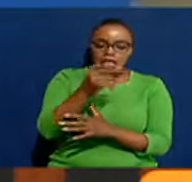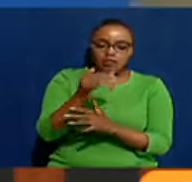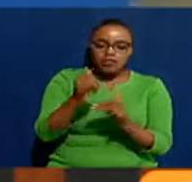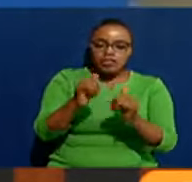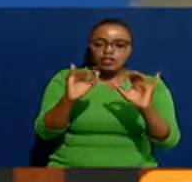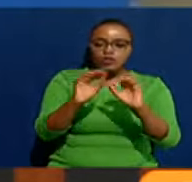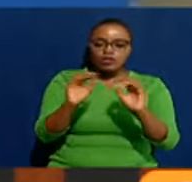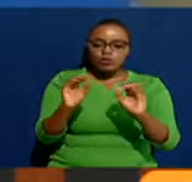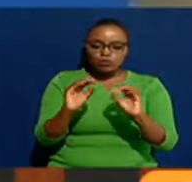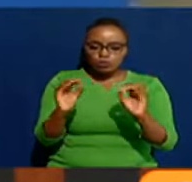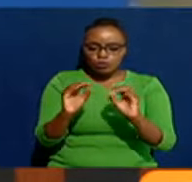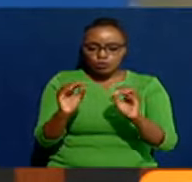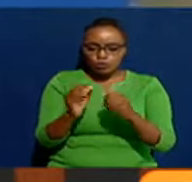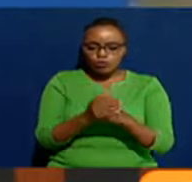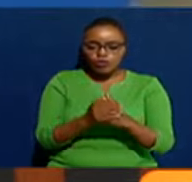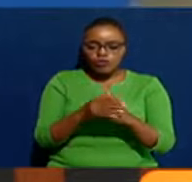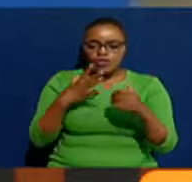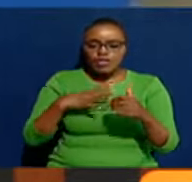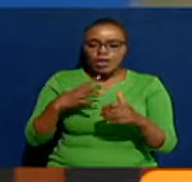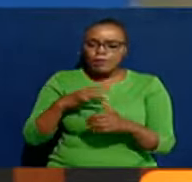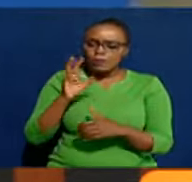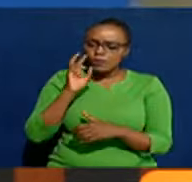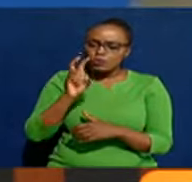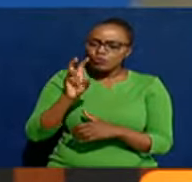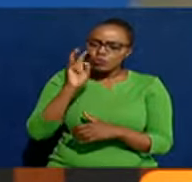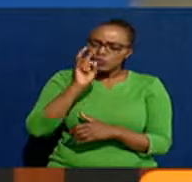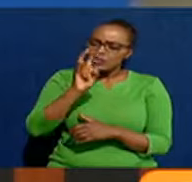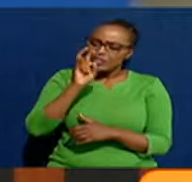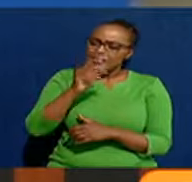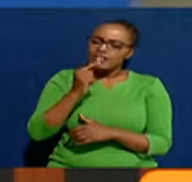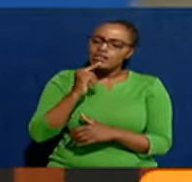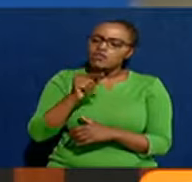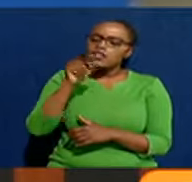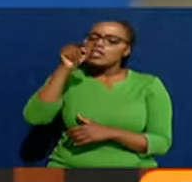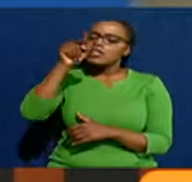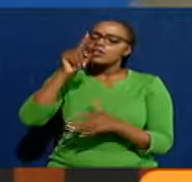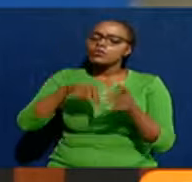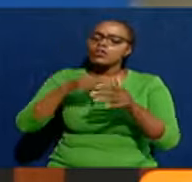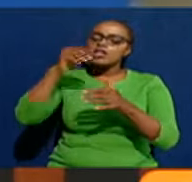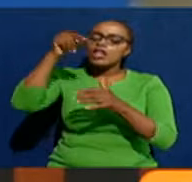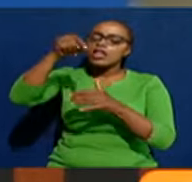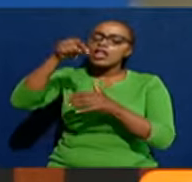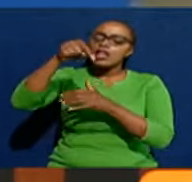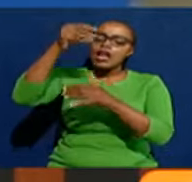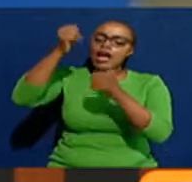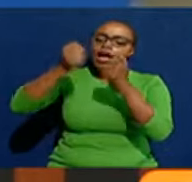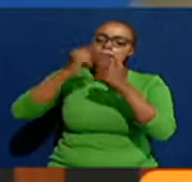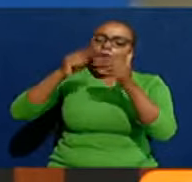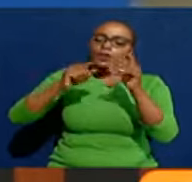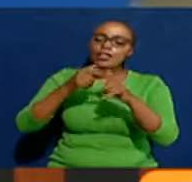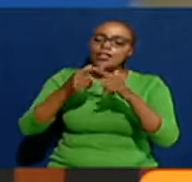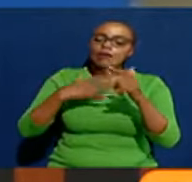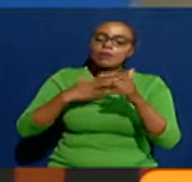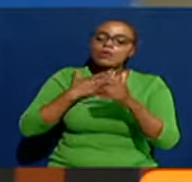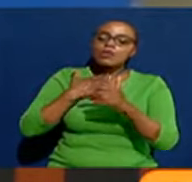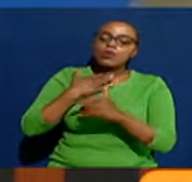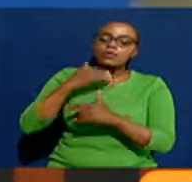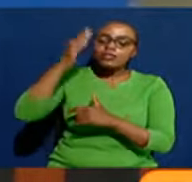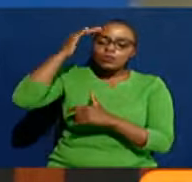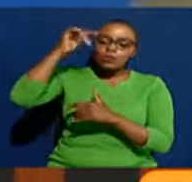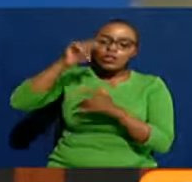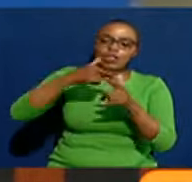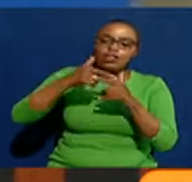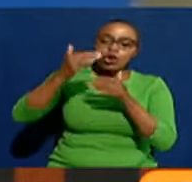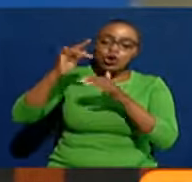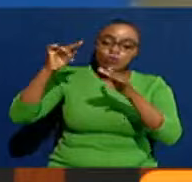trials. people kept looking through and saying, oh, what goes on in there? And curiosity built until they were